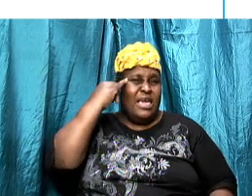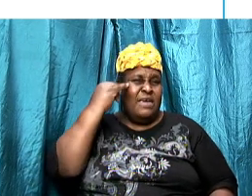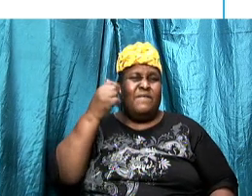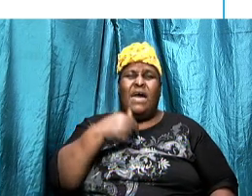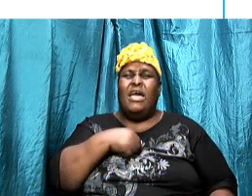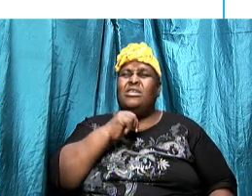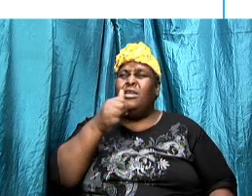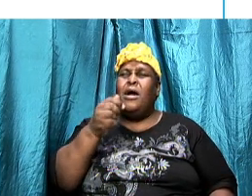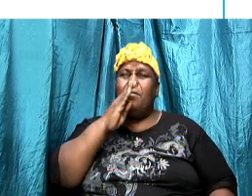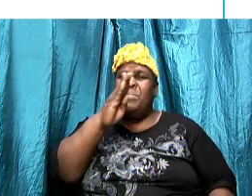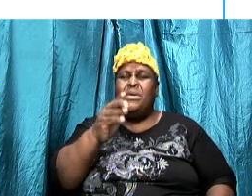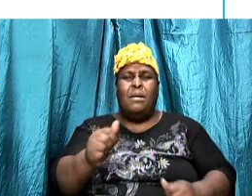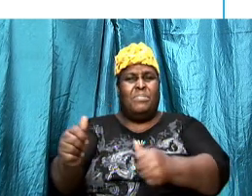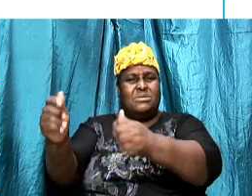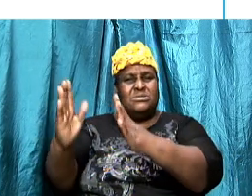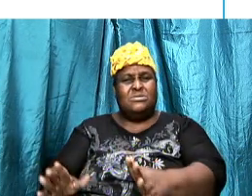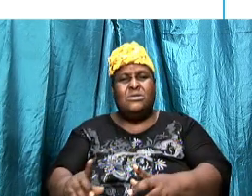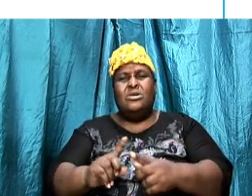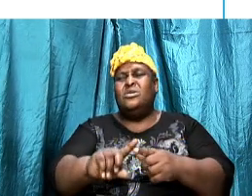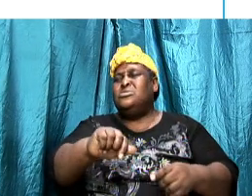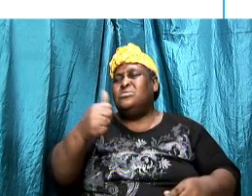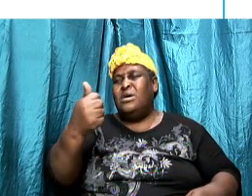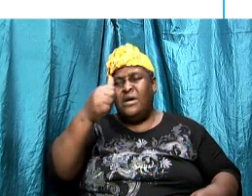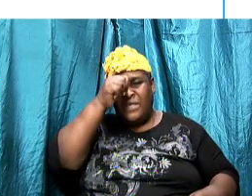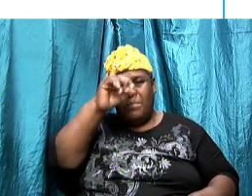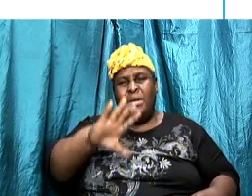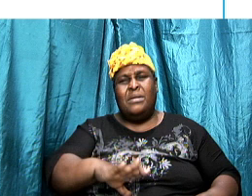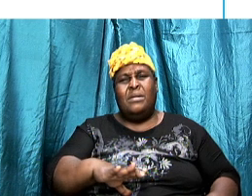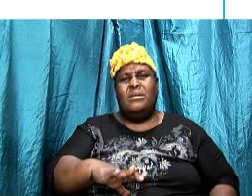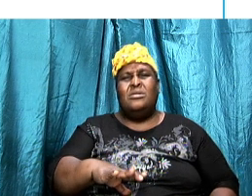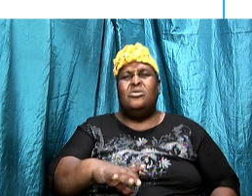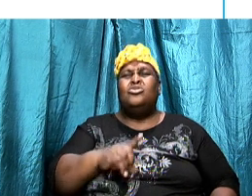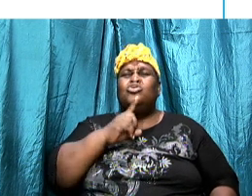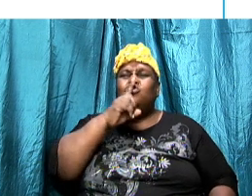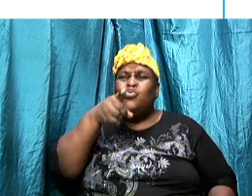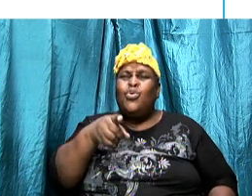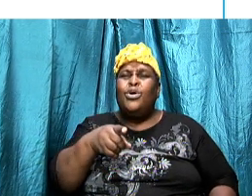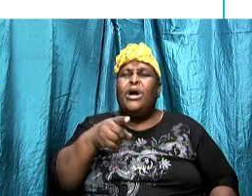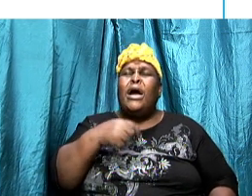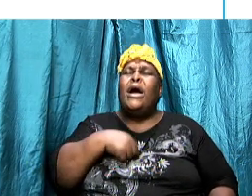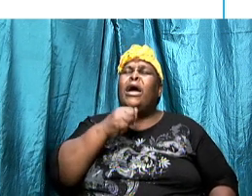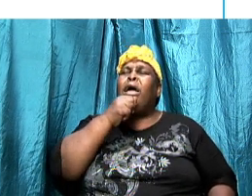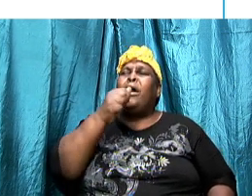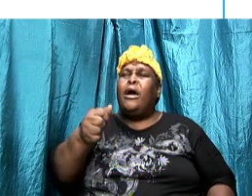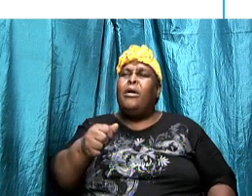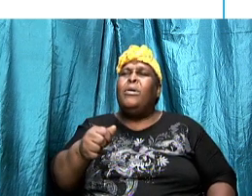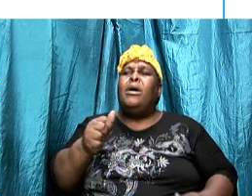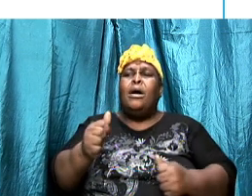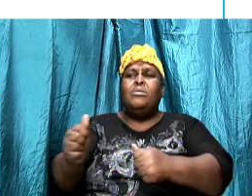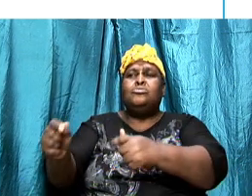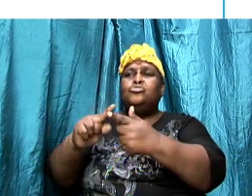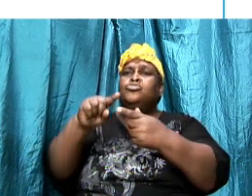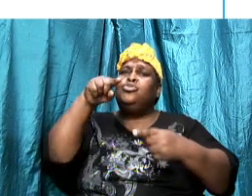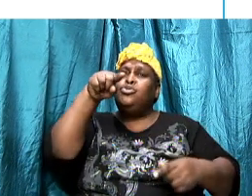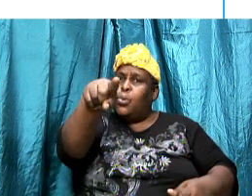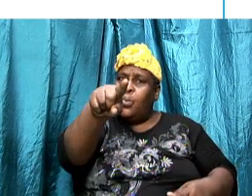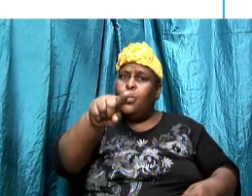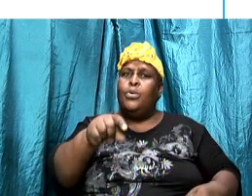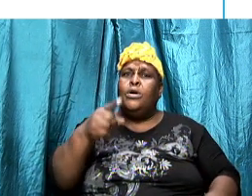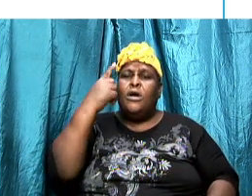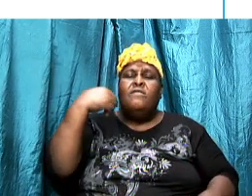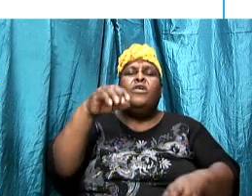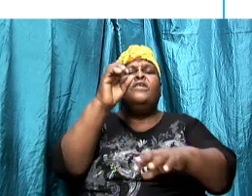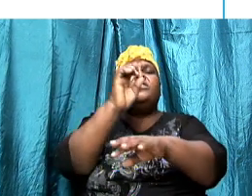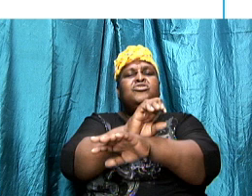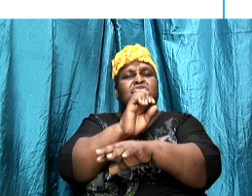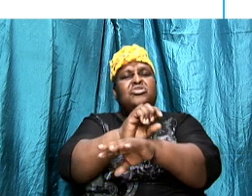an apostle to other men, certainly I am an apostle to you. Because the church that